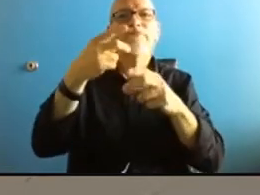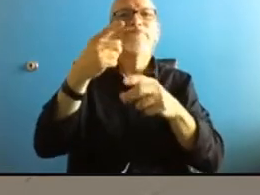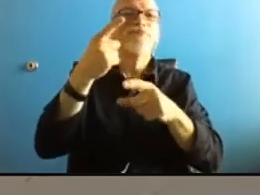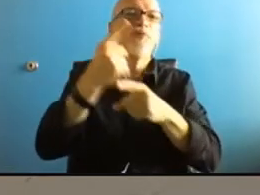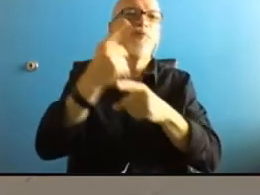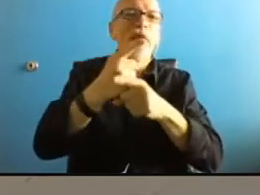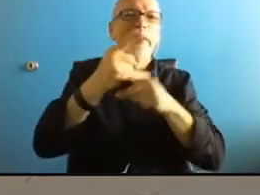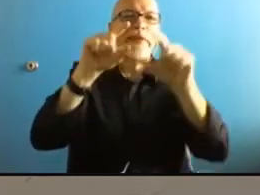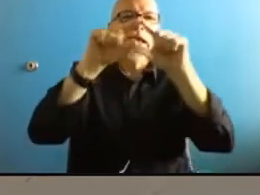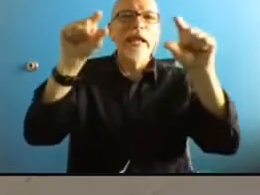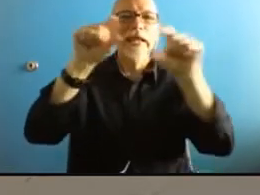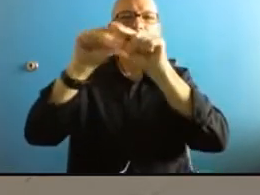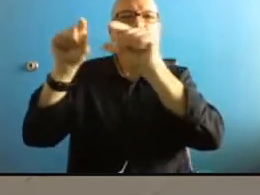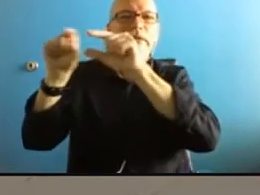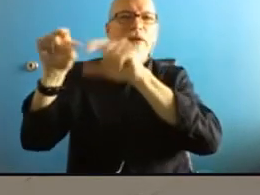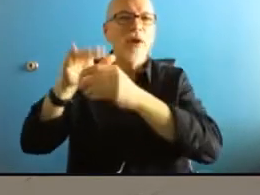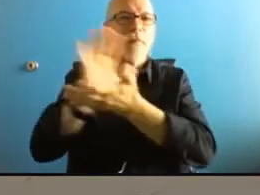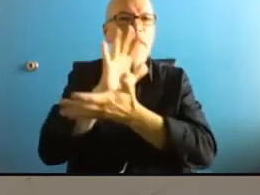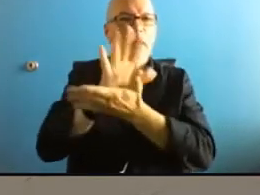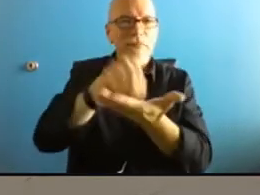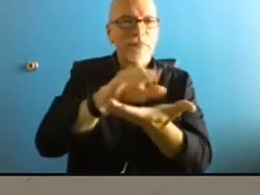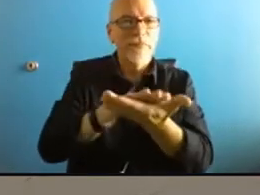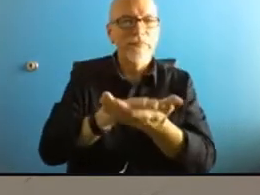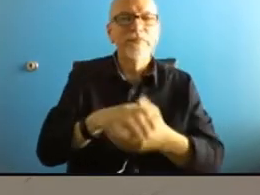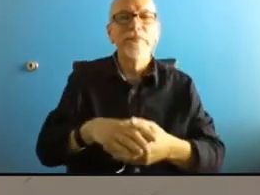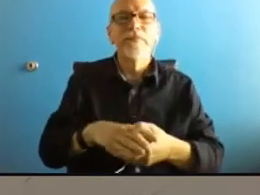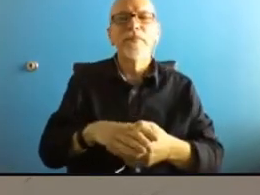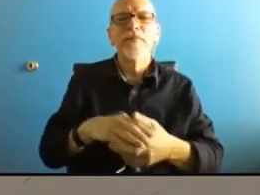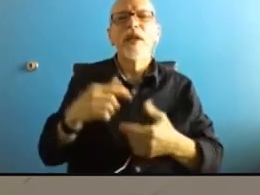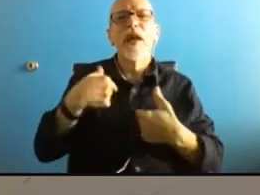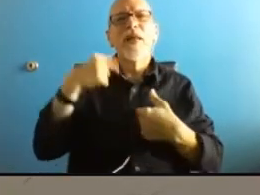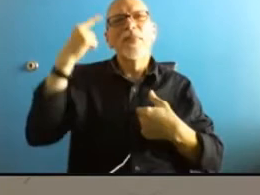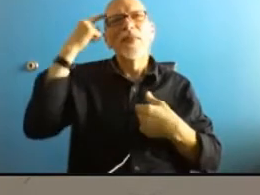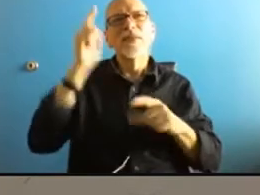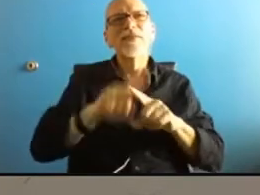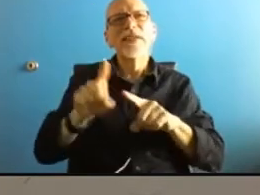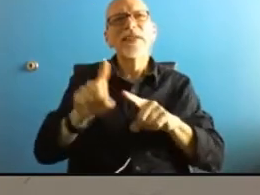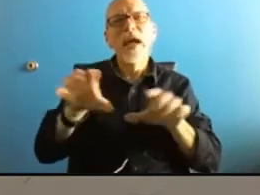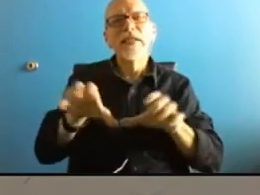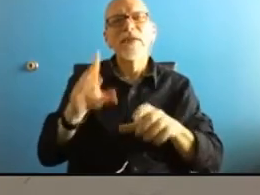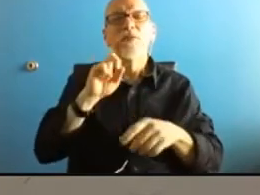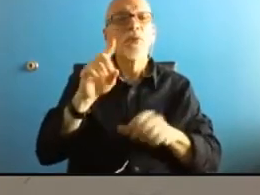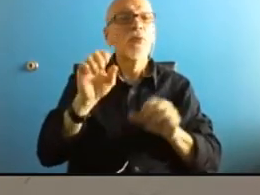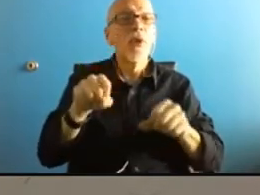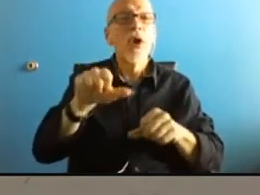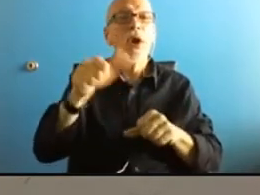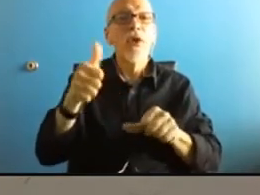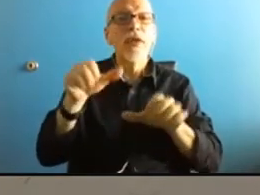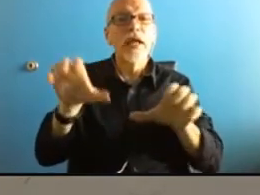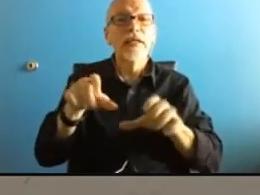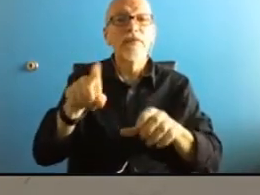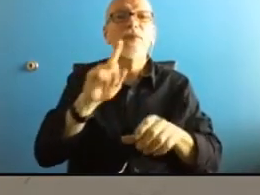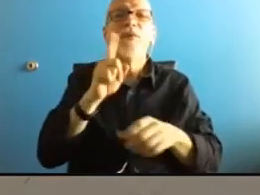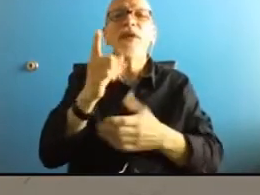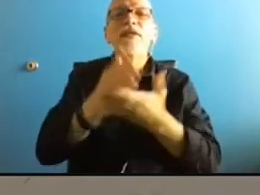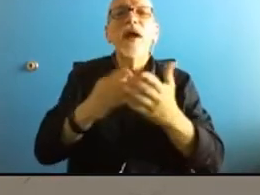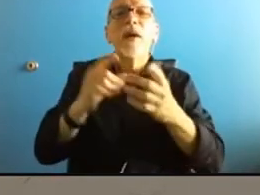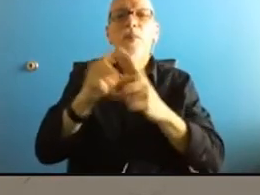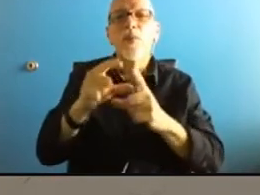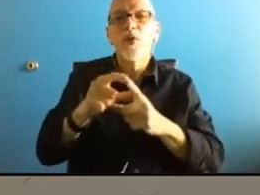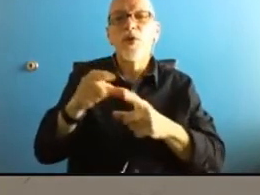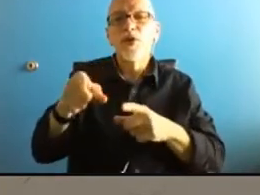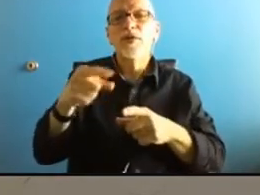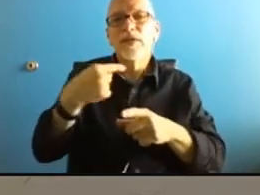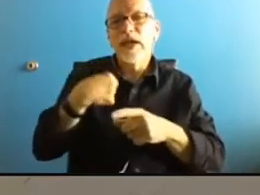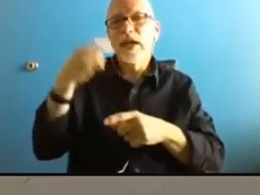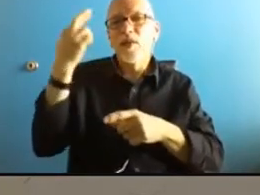paper. And I started thinking about different activities. Like another activity, there were some words I realized after